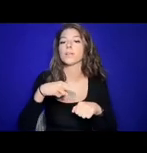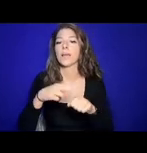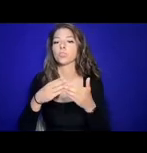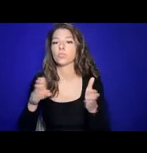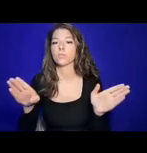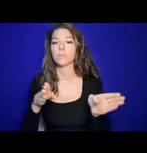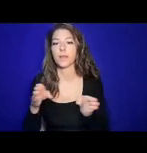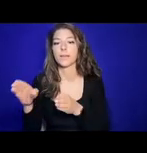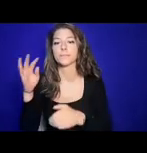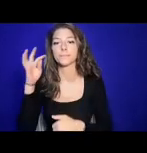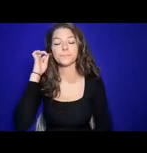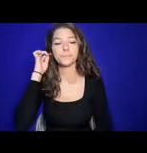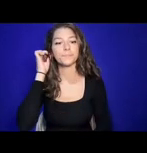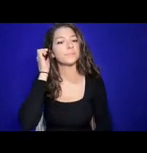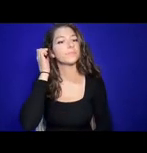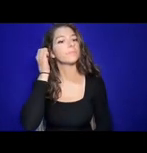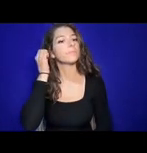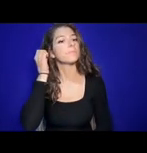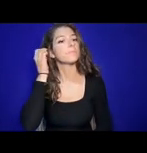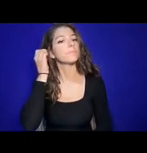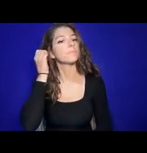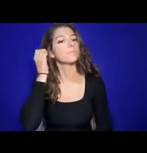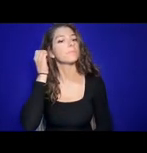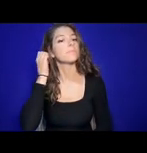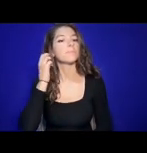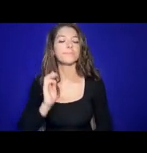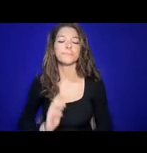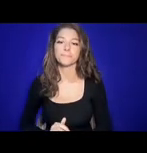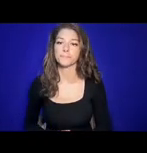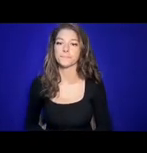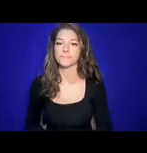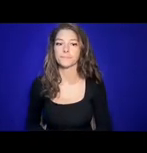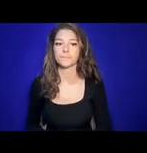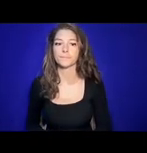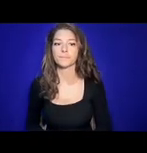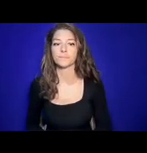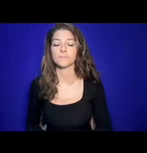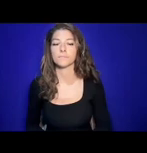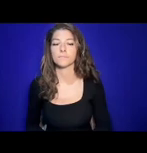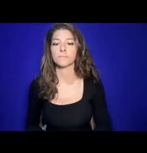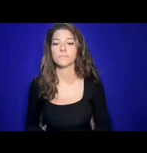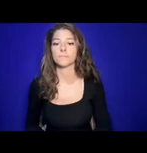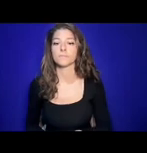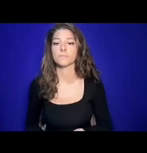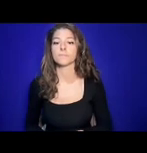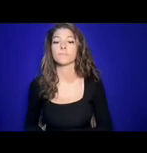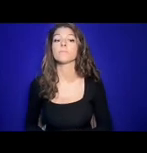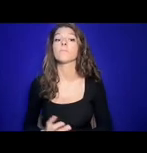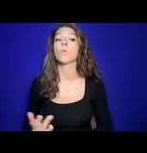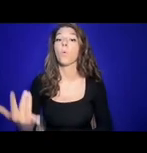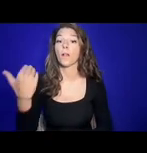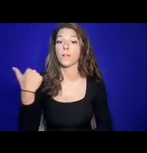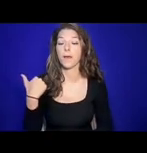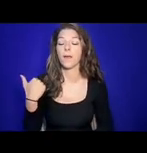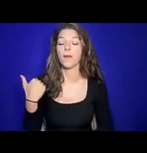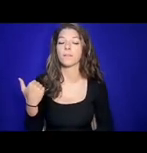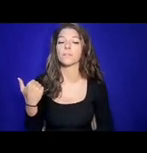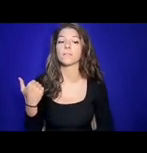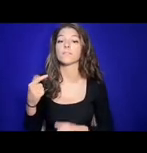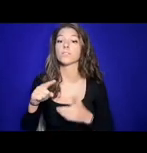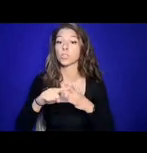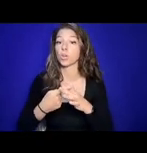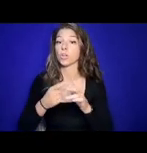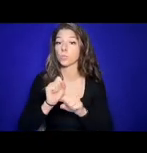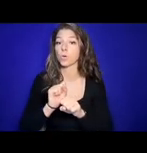plan. We can go to the next slide. We, a while back,